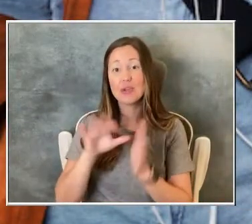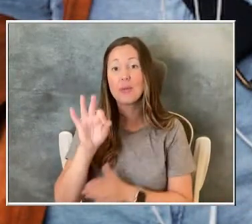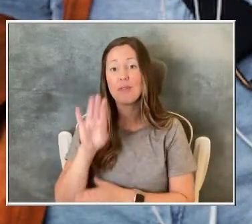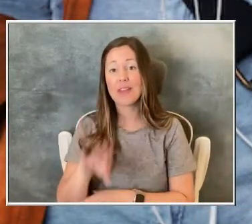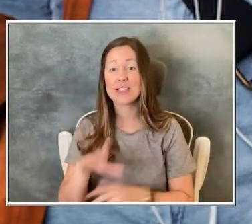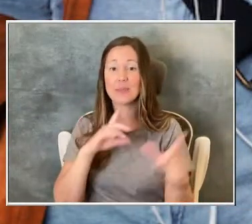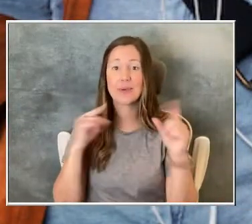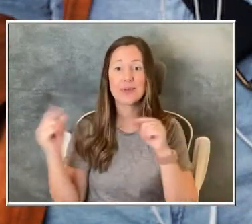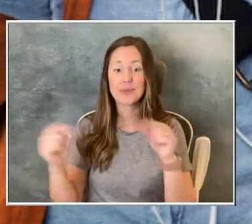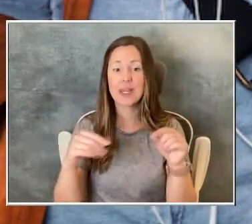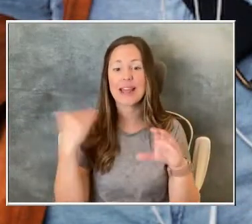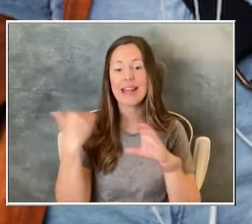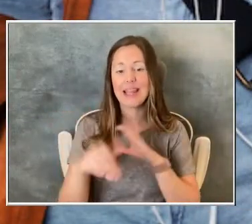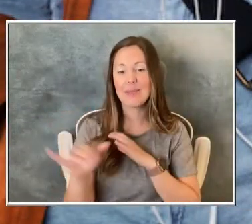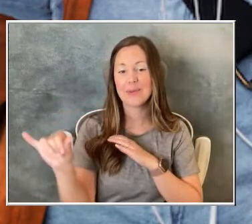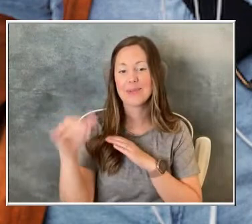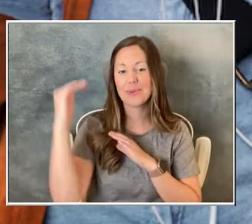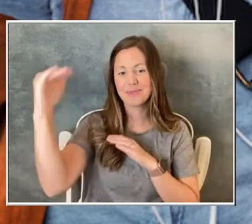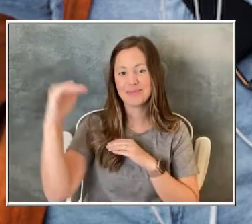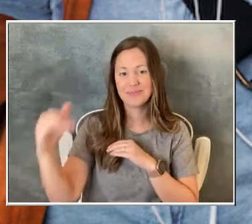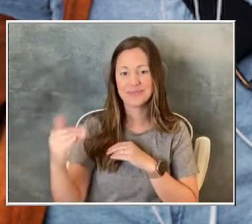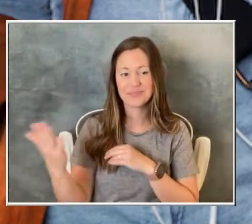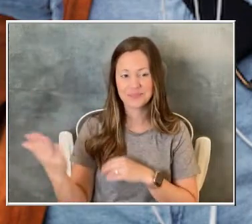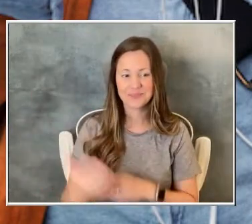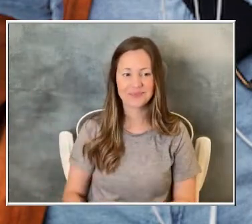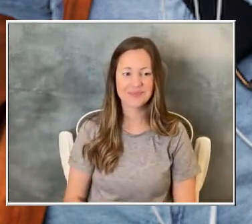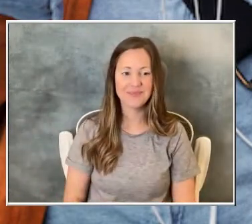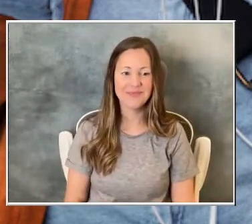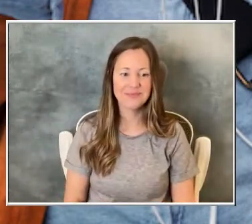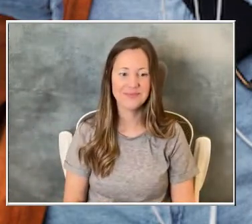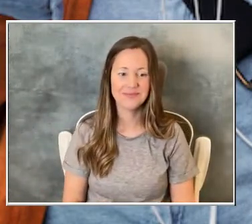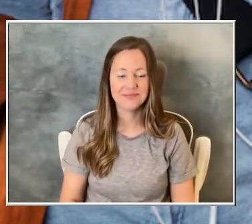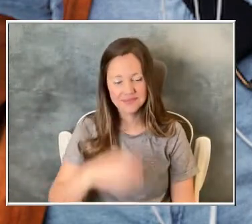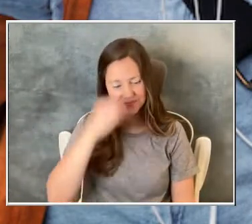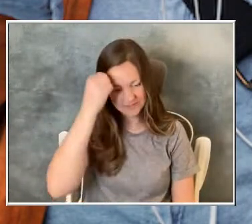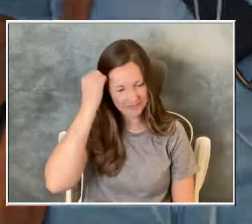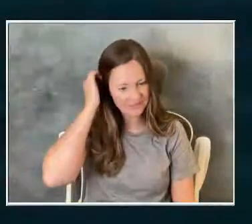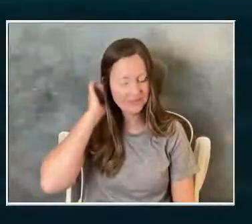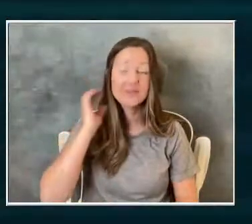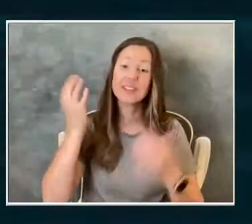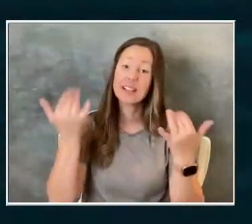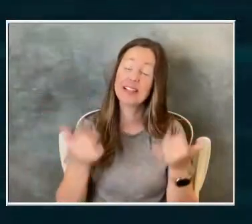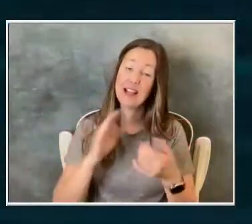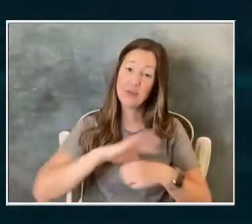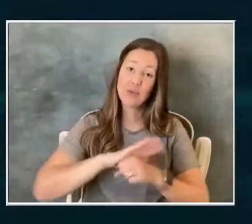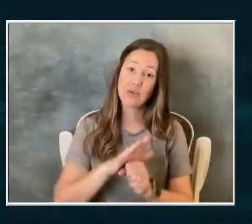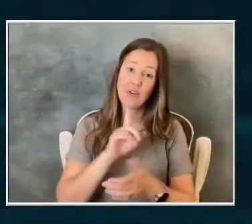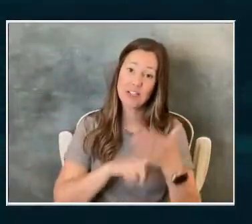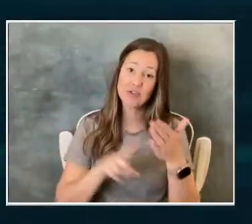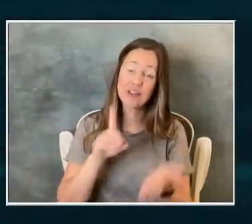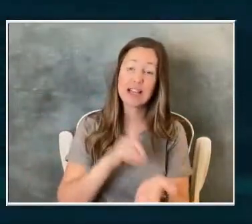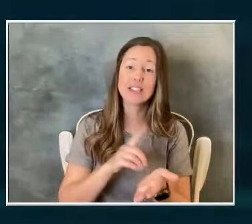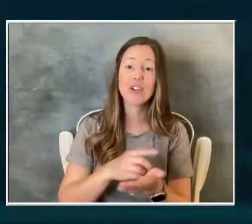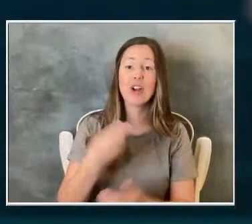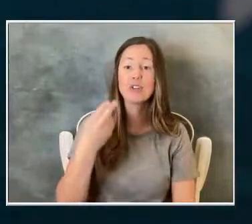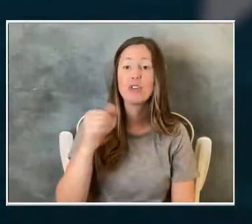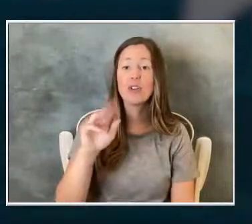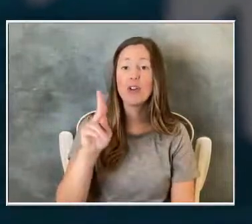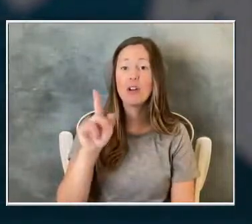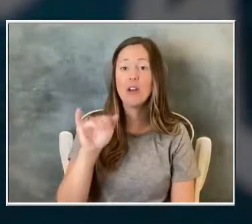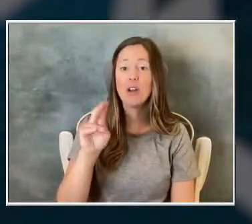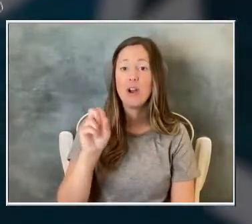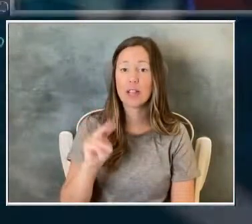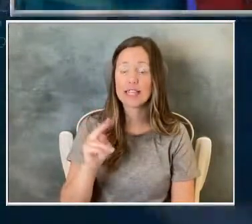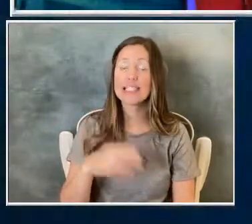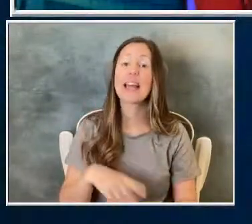News Network. Info is right there on your screen. Let's get a check of our COVID count from Dr. Dana Hawkinson, Medical Director of Infection Prevention and Control. Happy Monday.